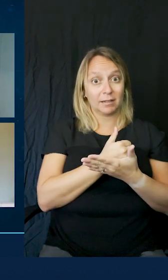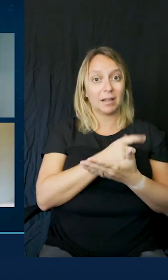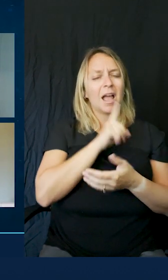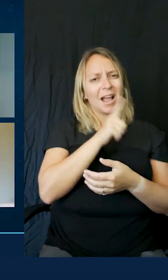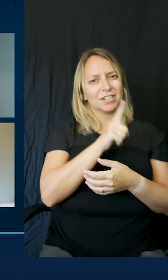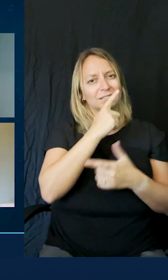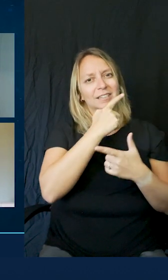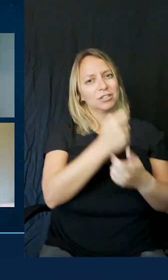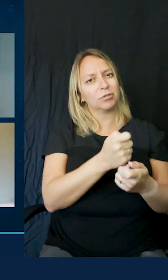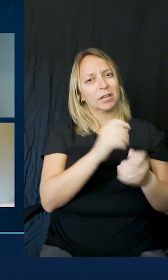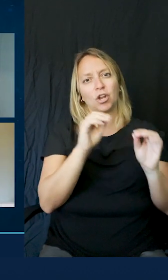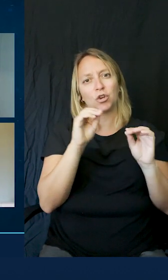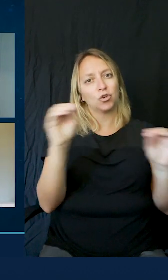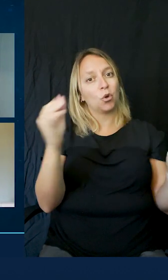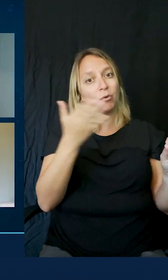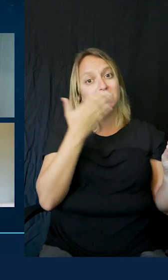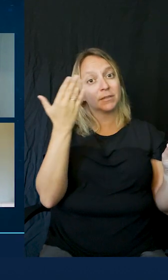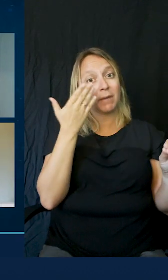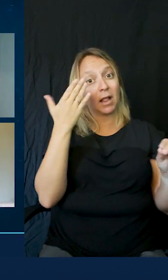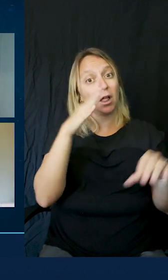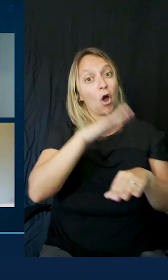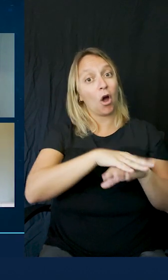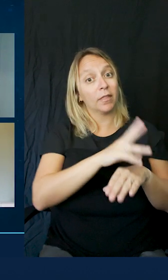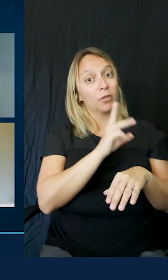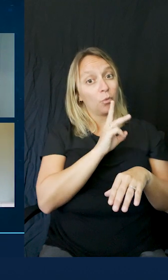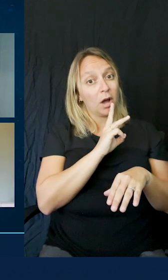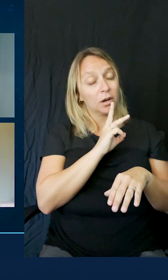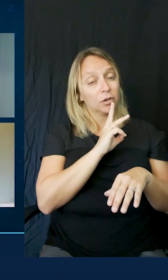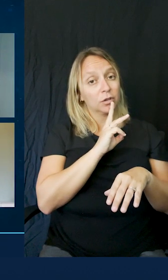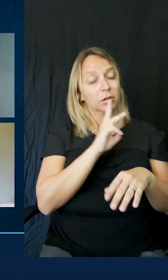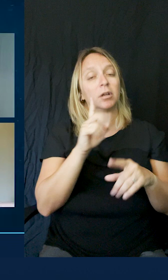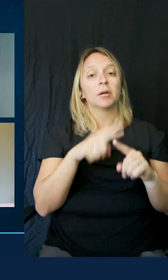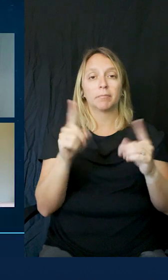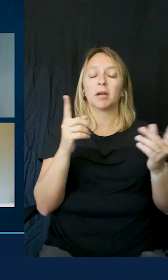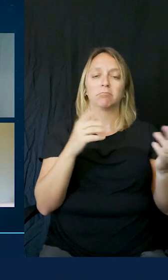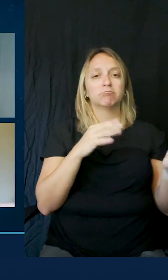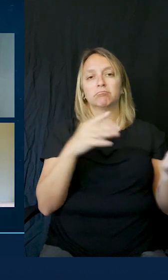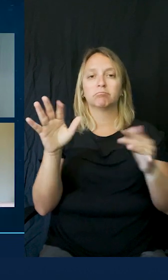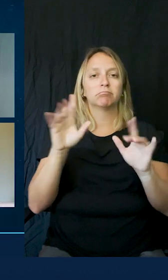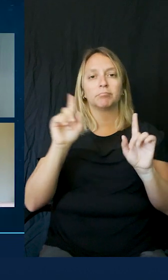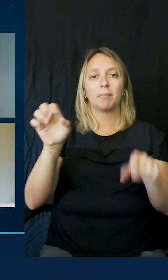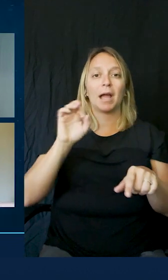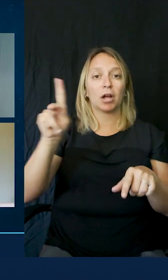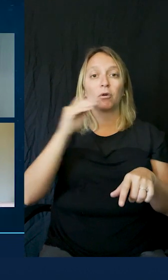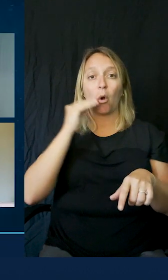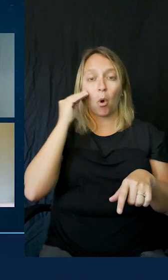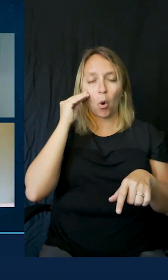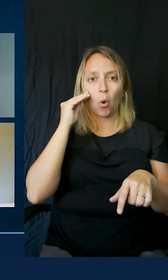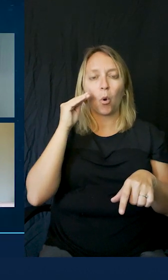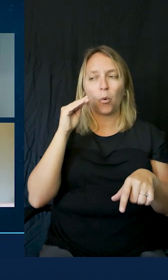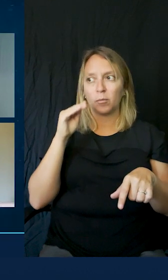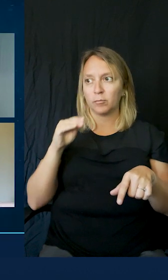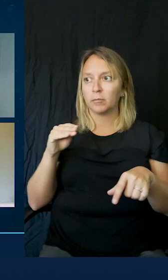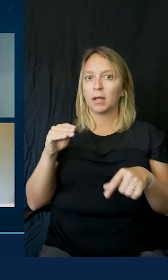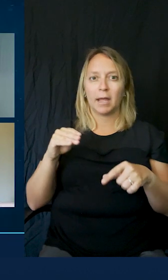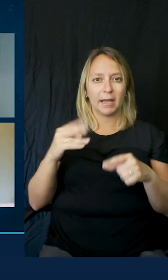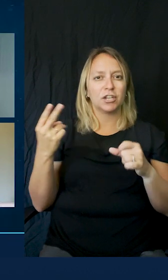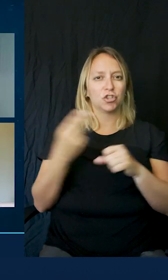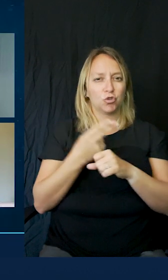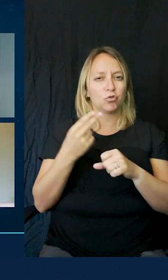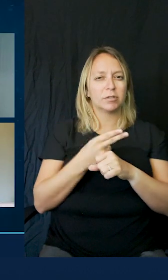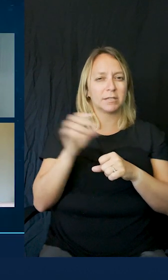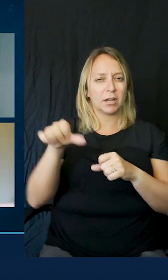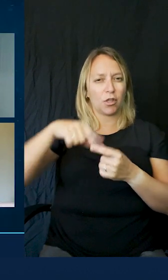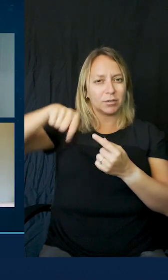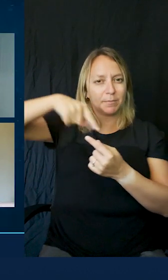really interesting. There was no smell on the water, but when we got it home and spun it down again on a higher powered